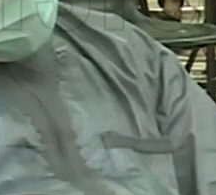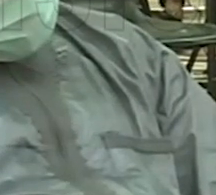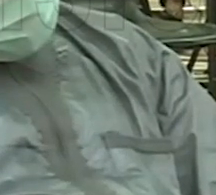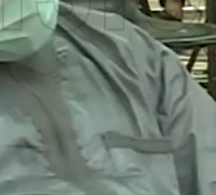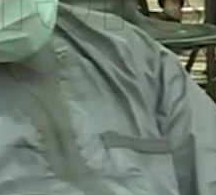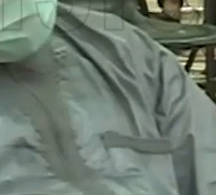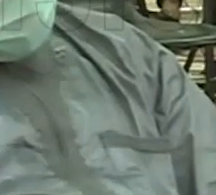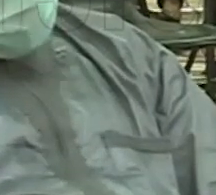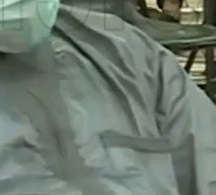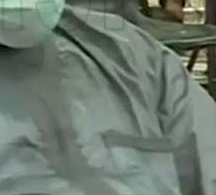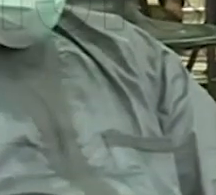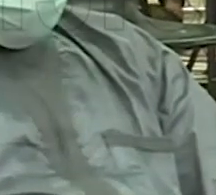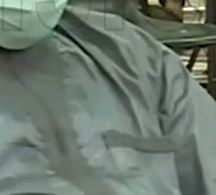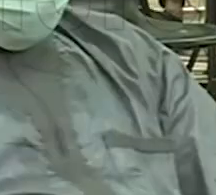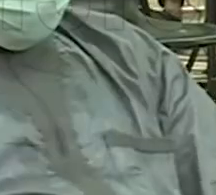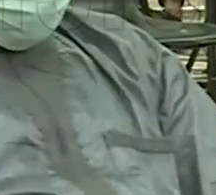all through the time.